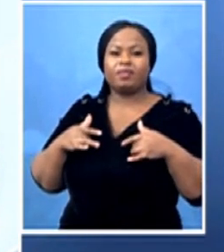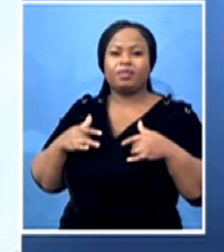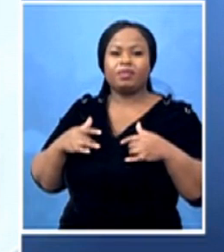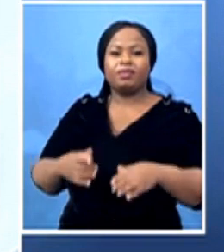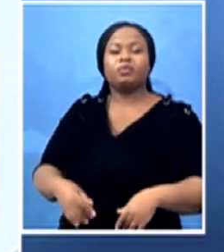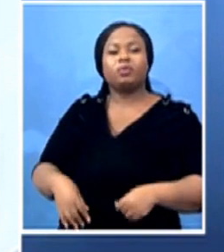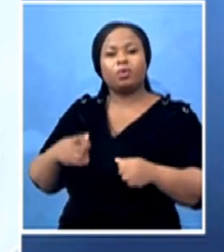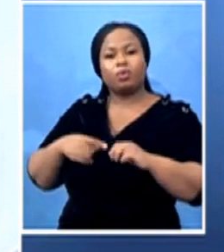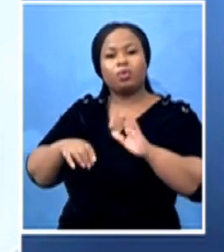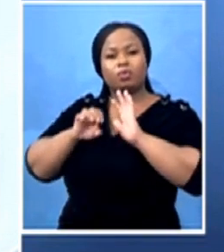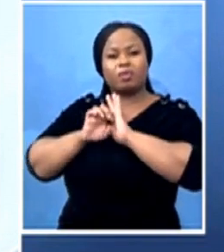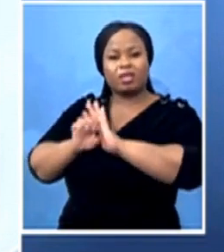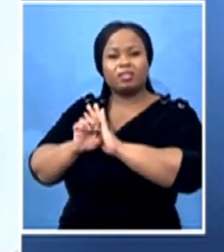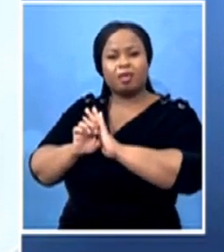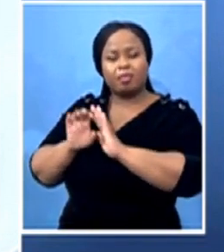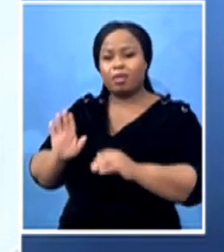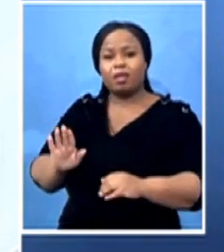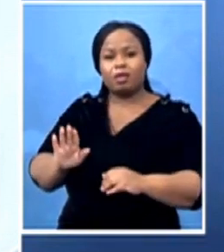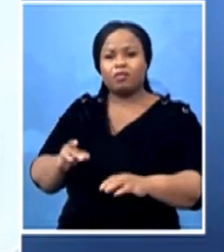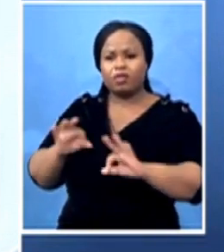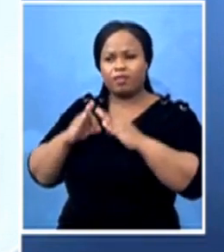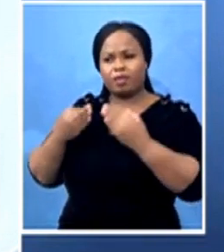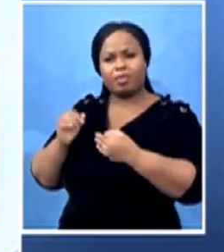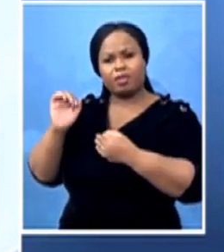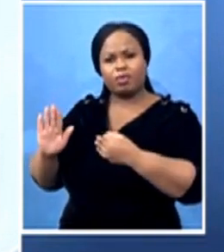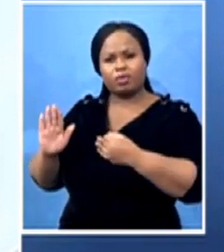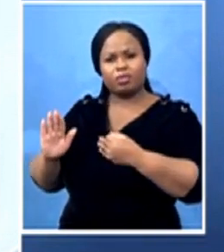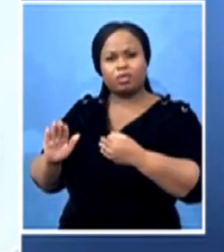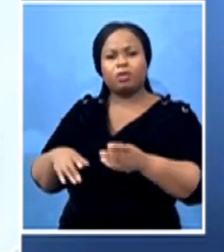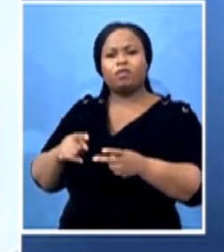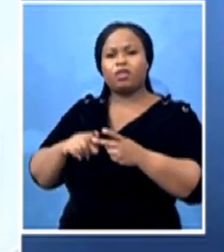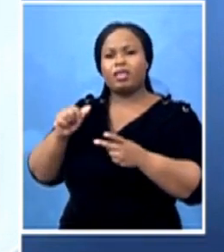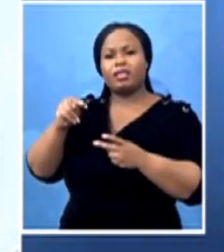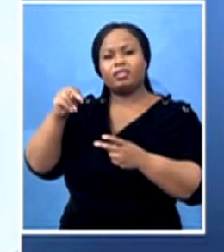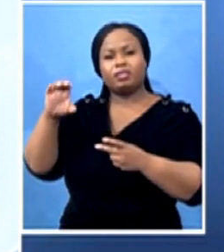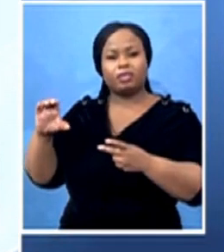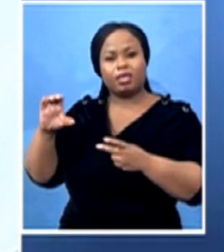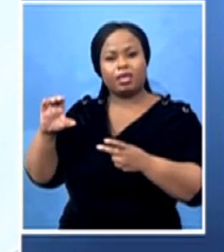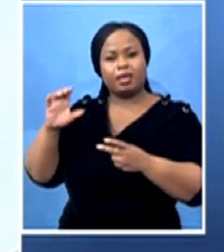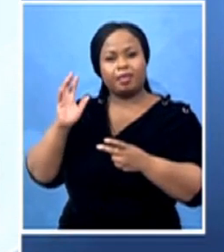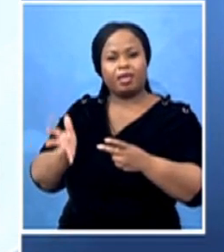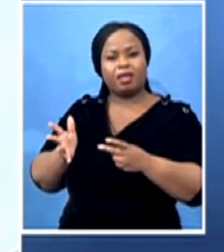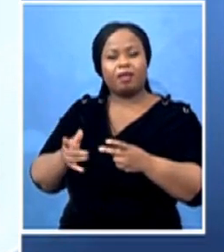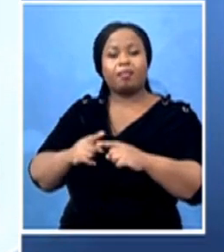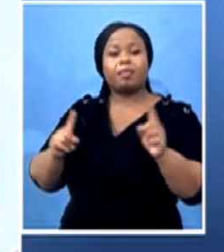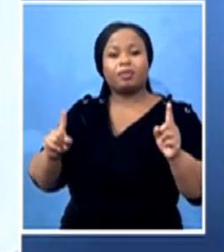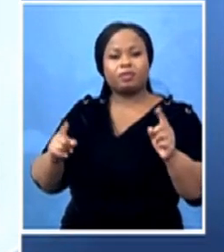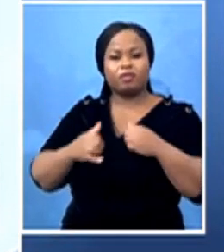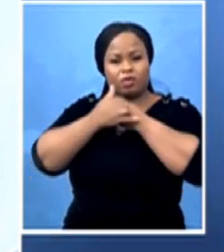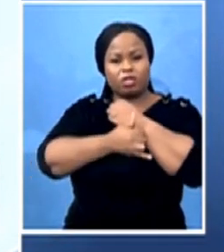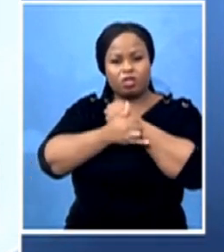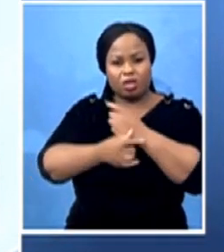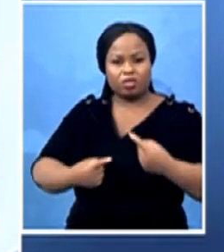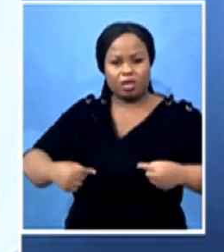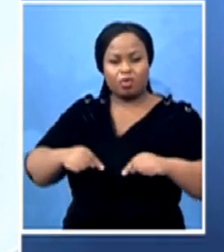family, not only of the ANC, but of this country and all those who care about it.